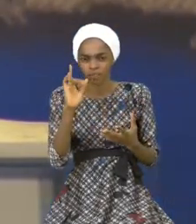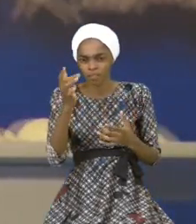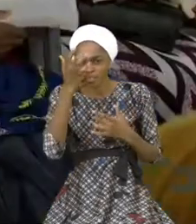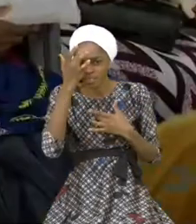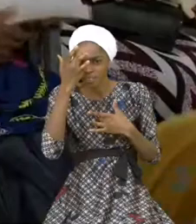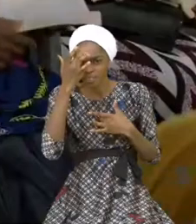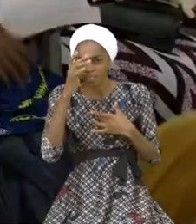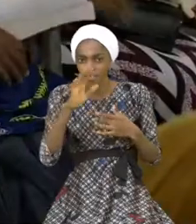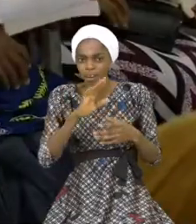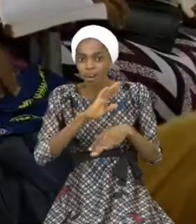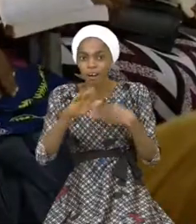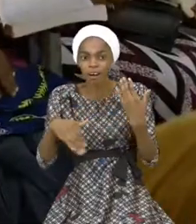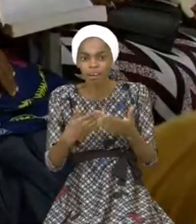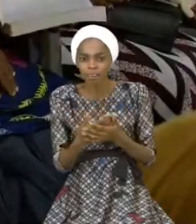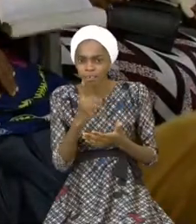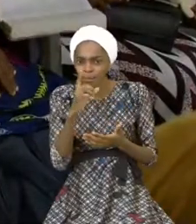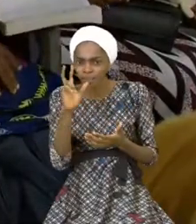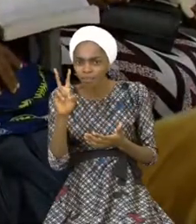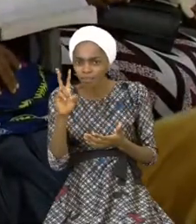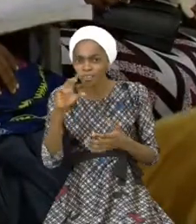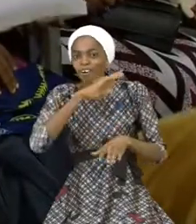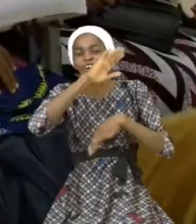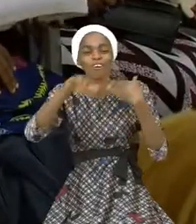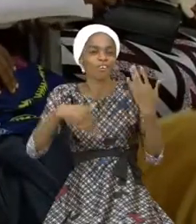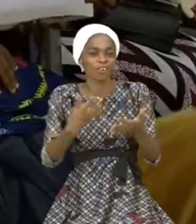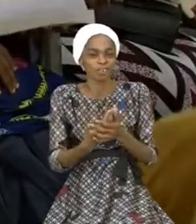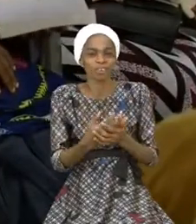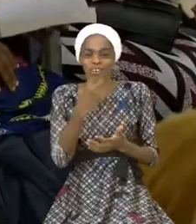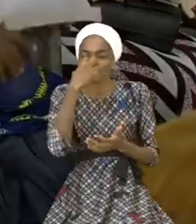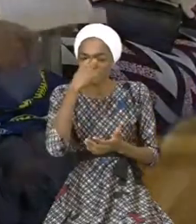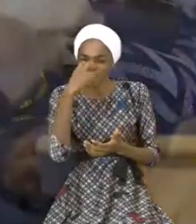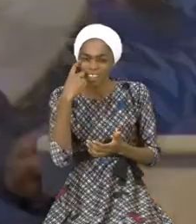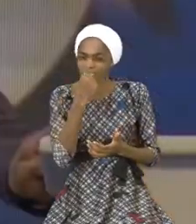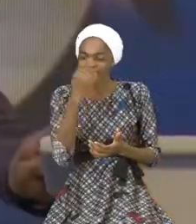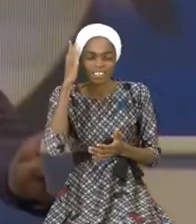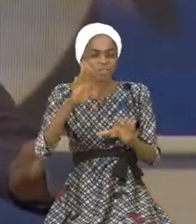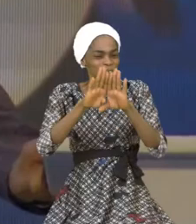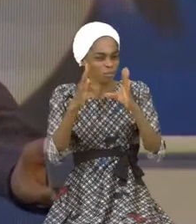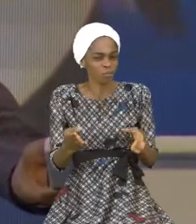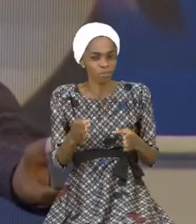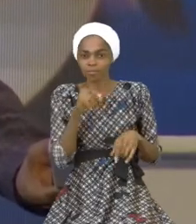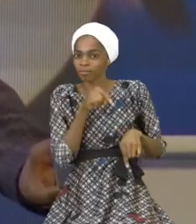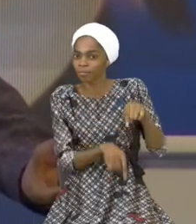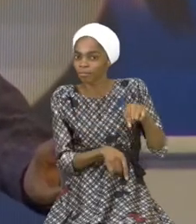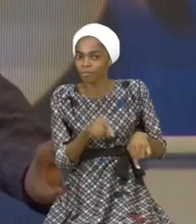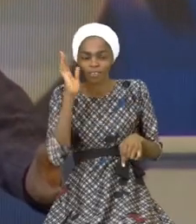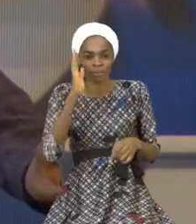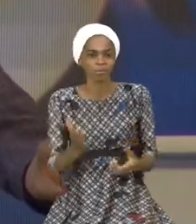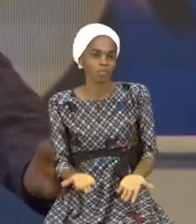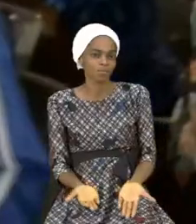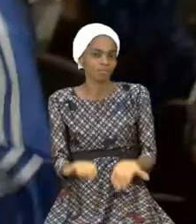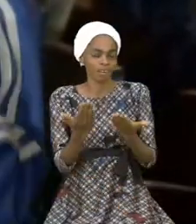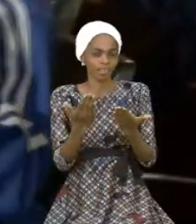tonight? Blind eyes will open. The lame will rise up and